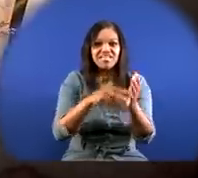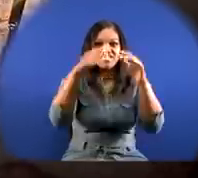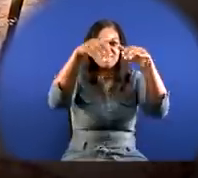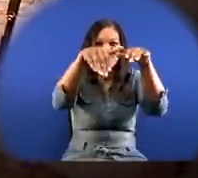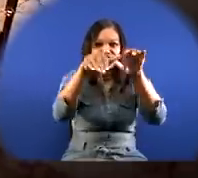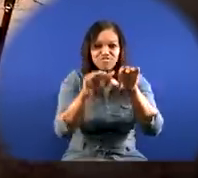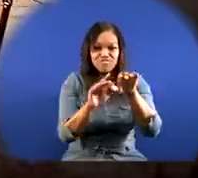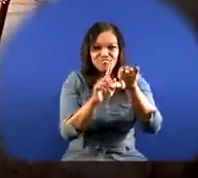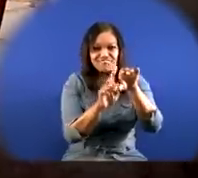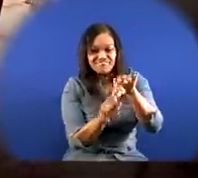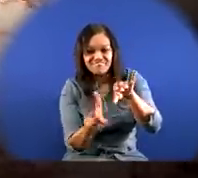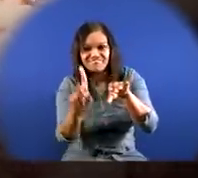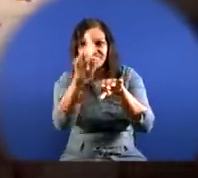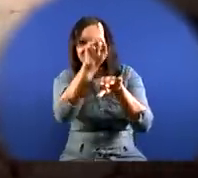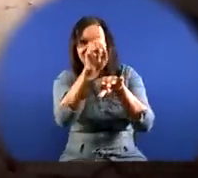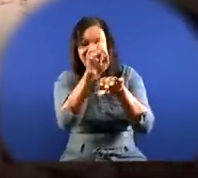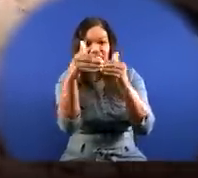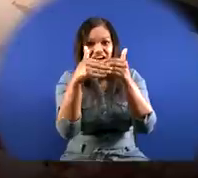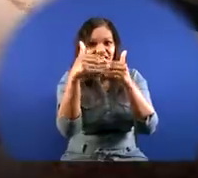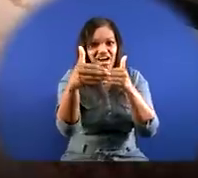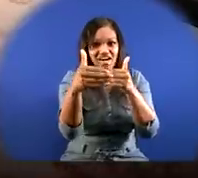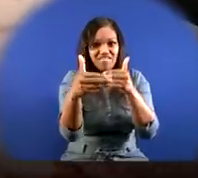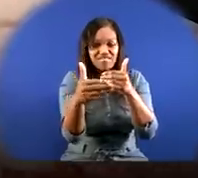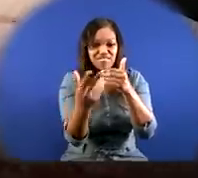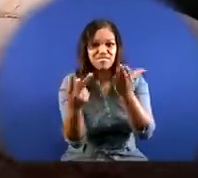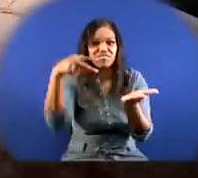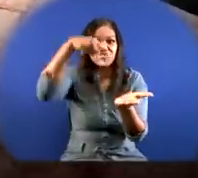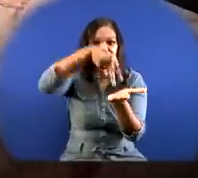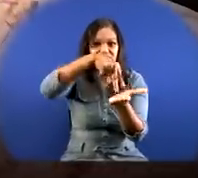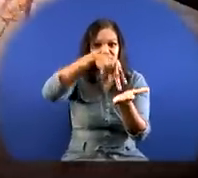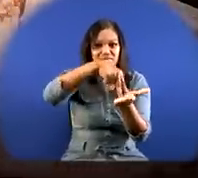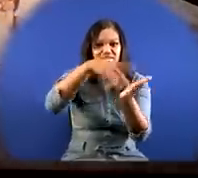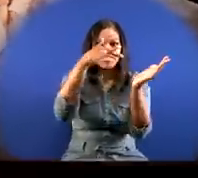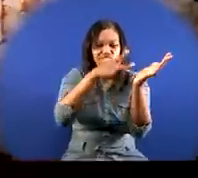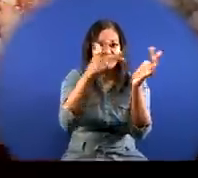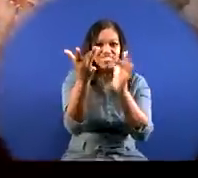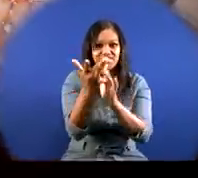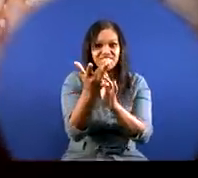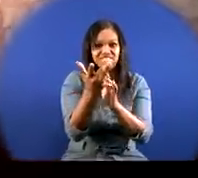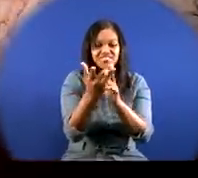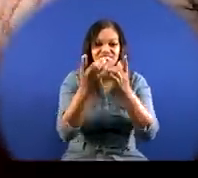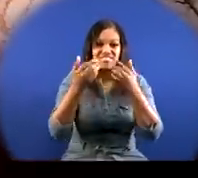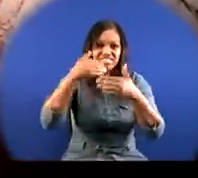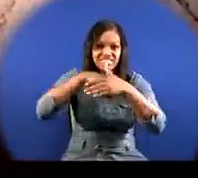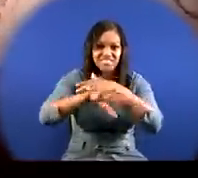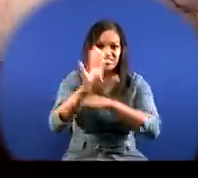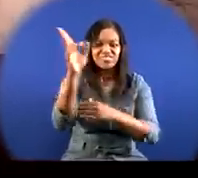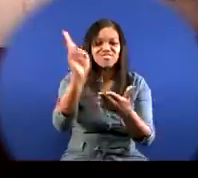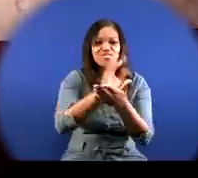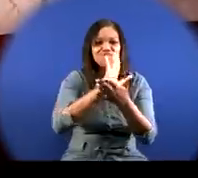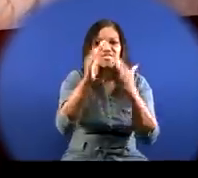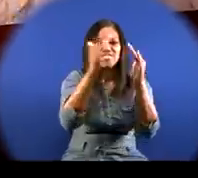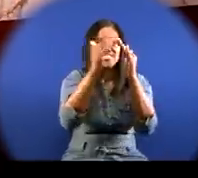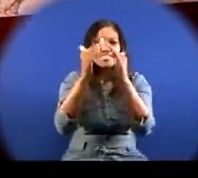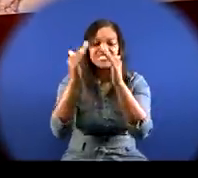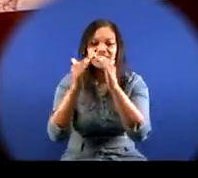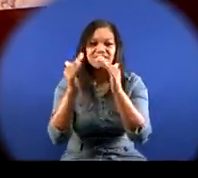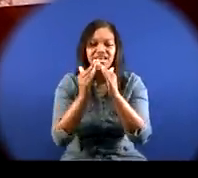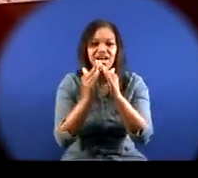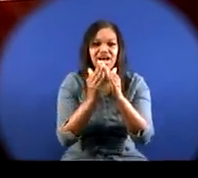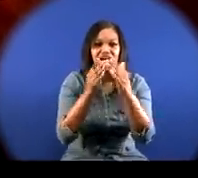tomb after Jesus' resurrection and went into the holy city and appeared to many